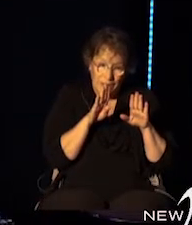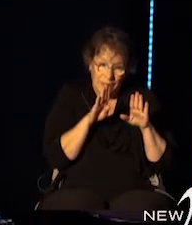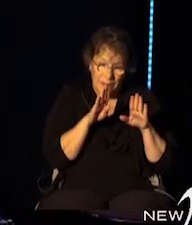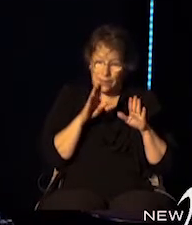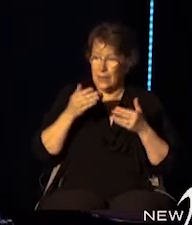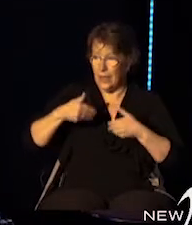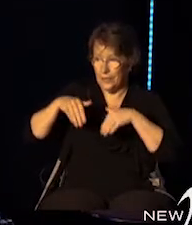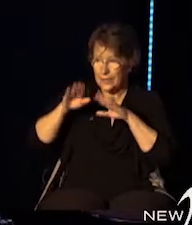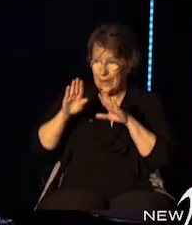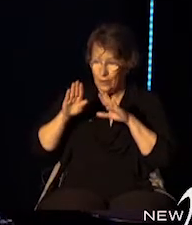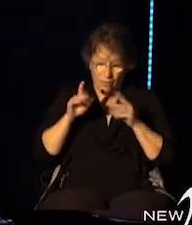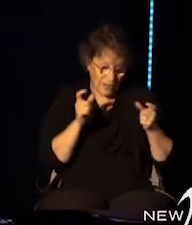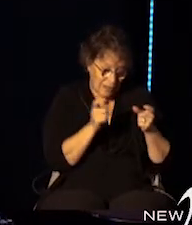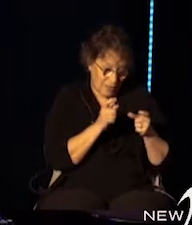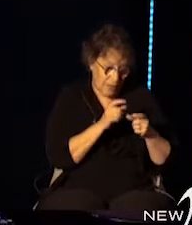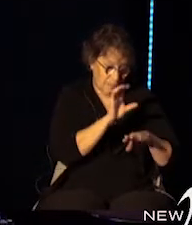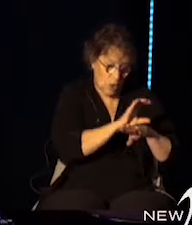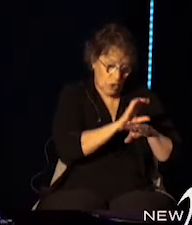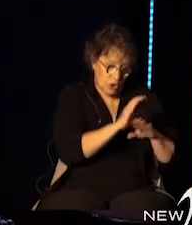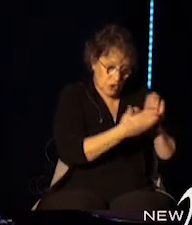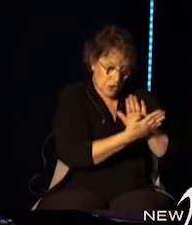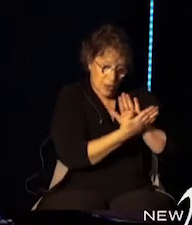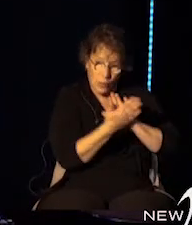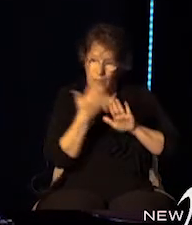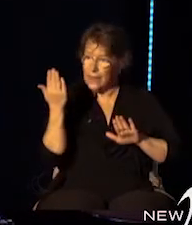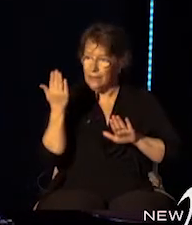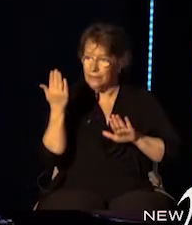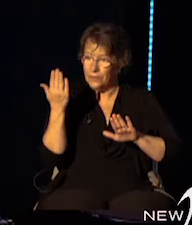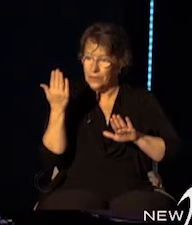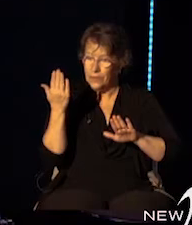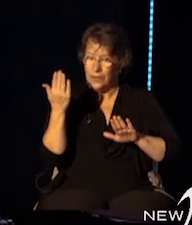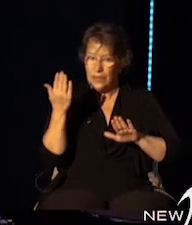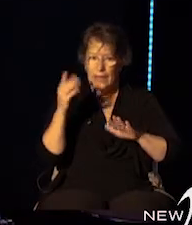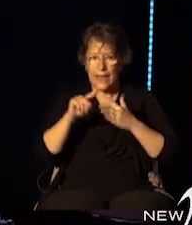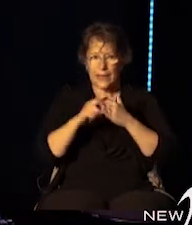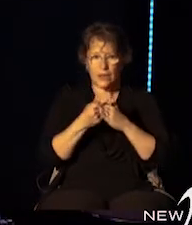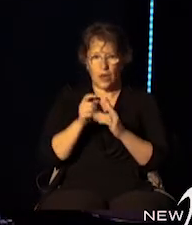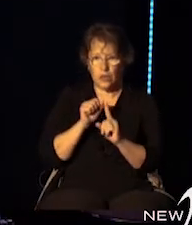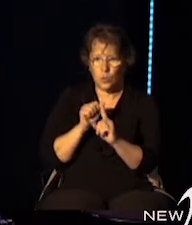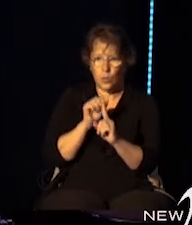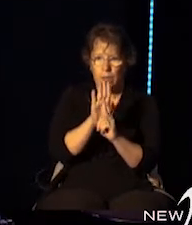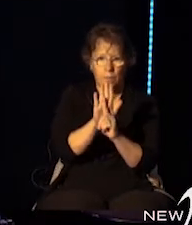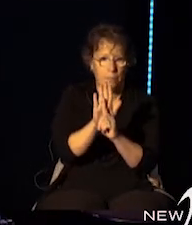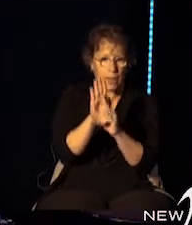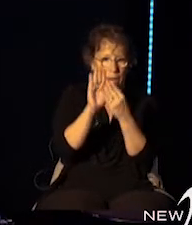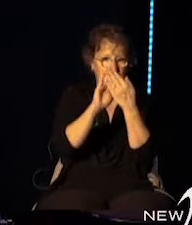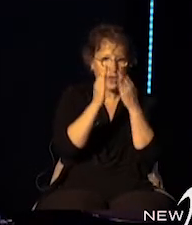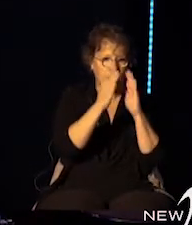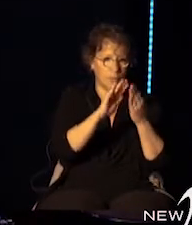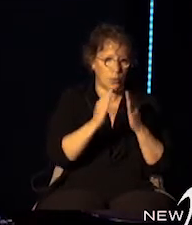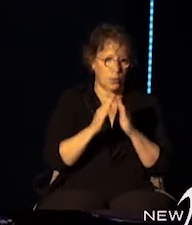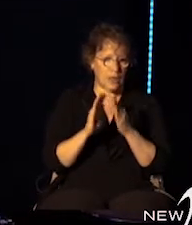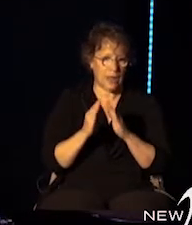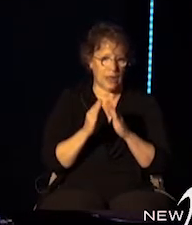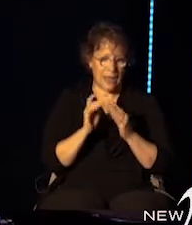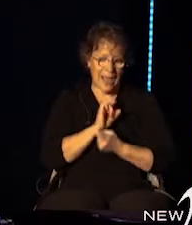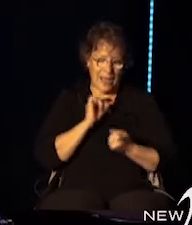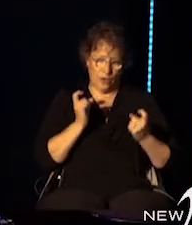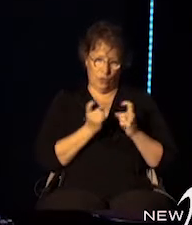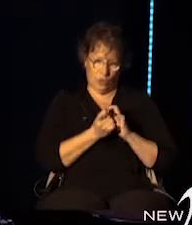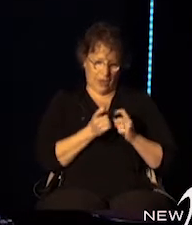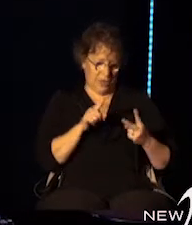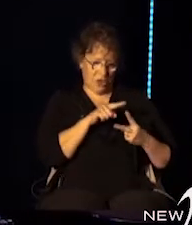church that we led, to start to impact the community and to transform us. God